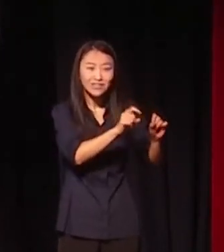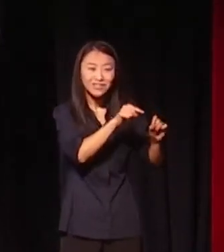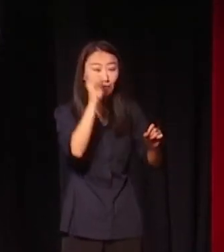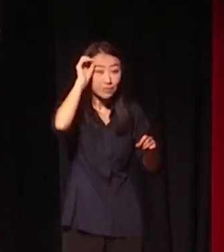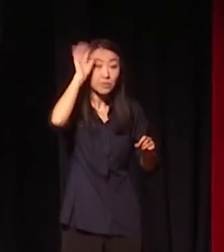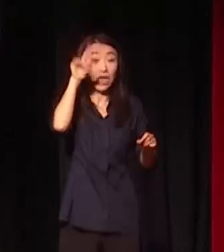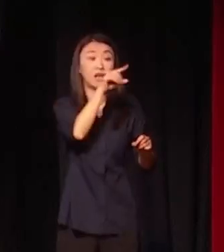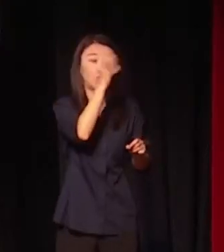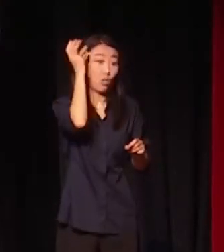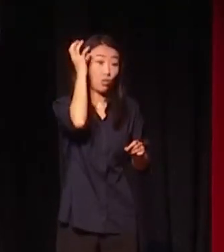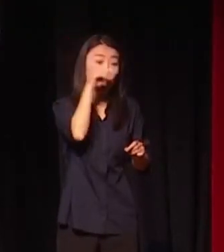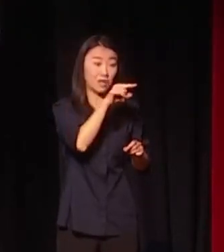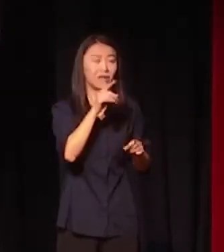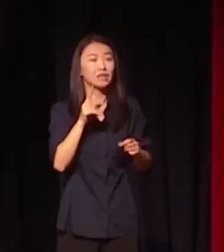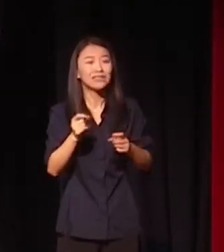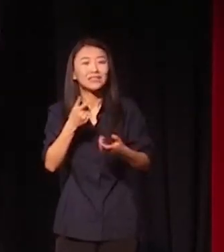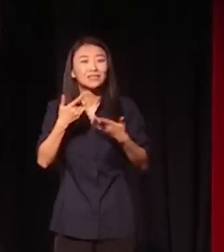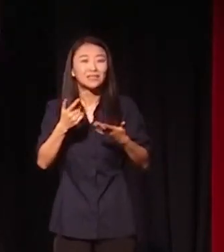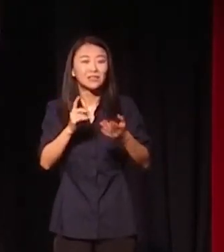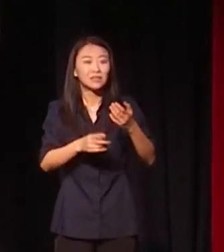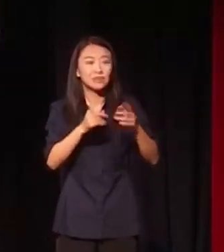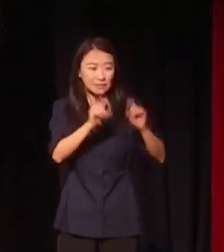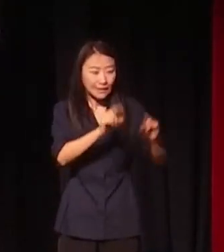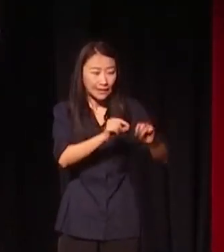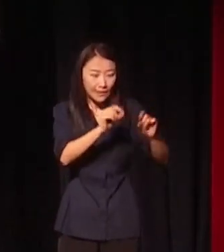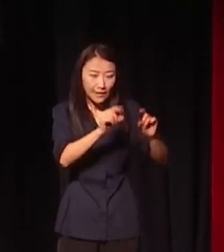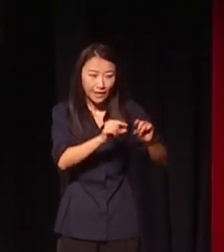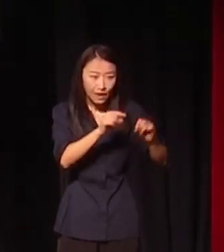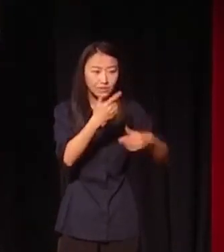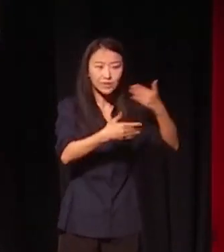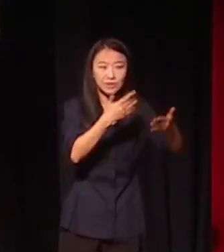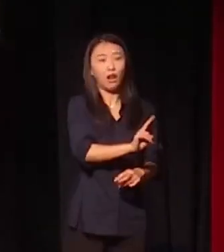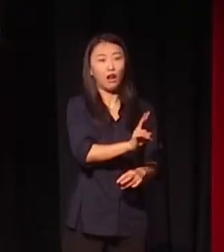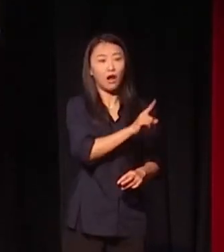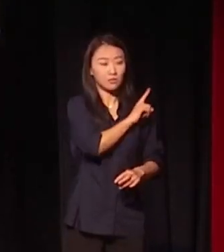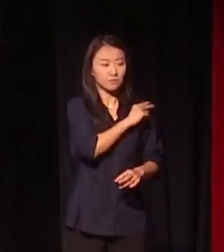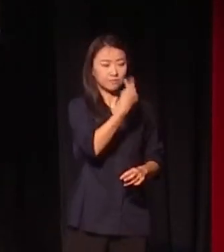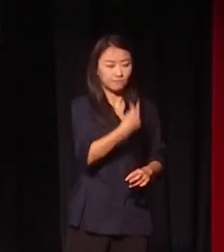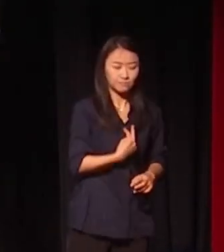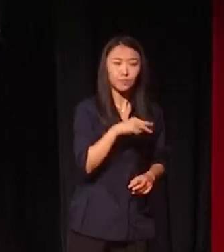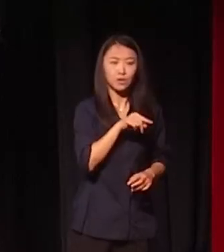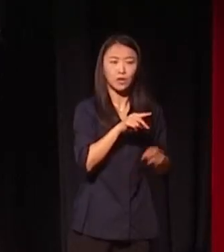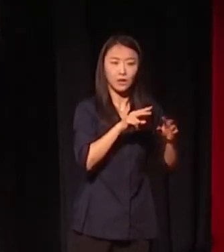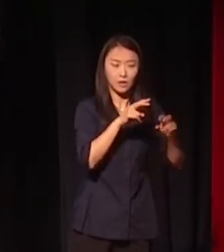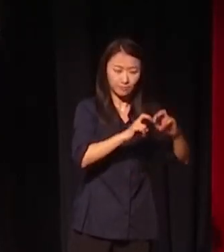0 research, where it's much more descriptive and potentially prescriptive. Then moving into first generation research is where we